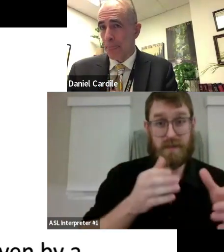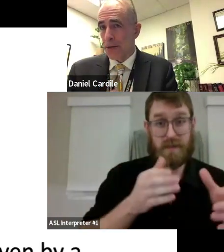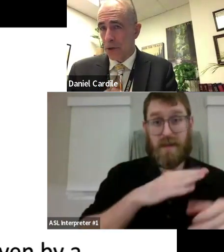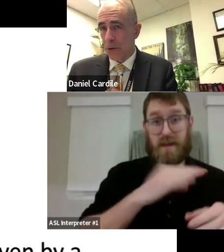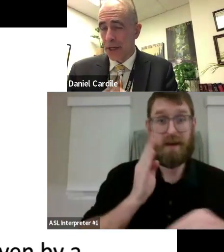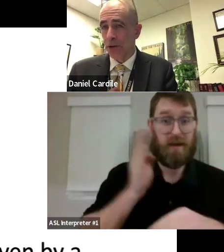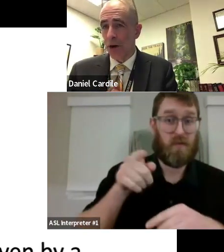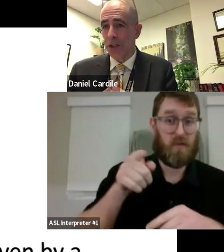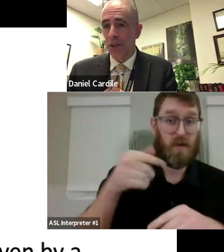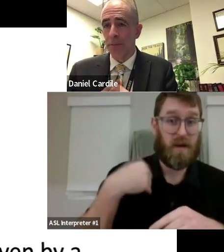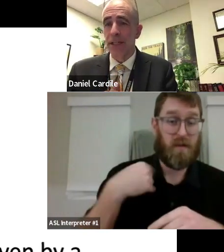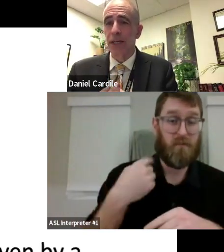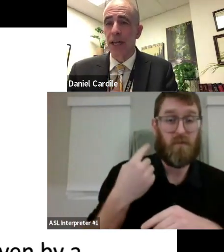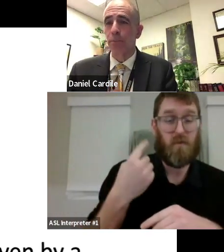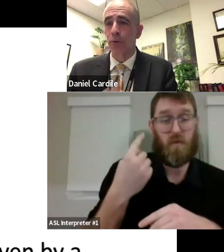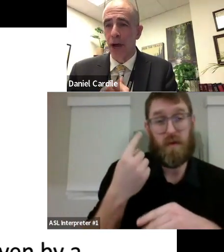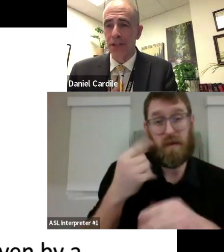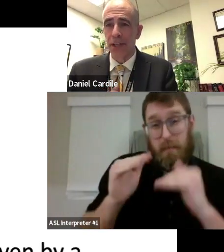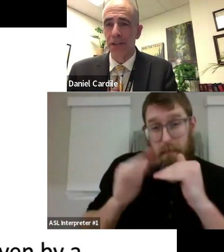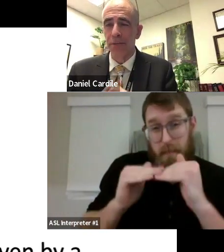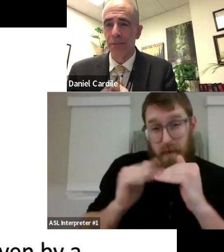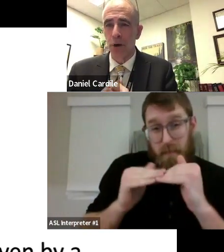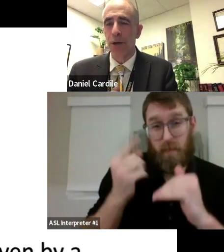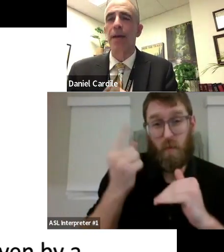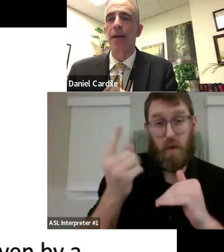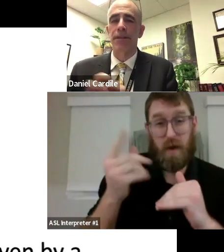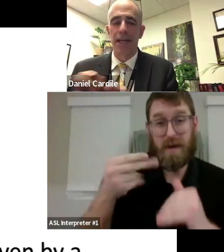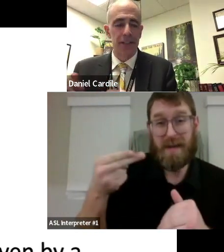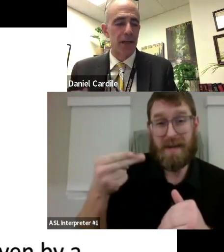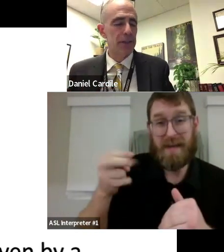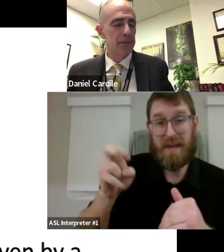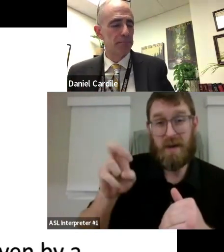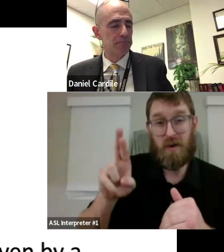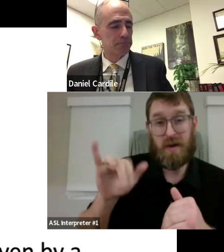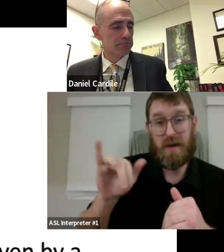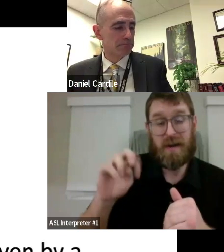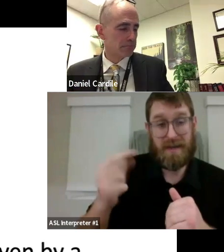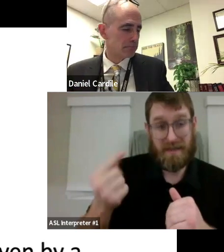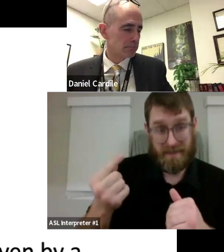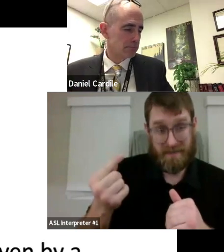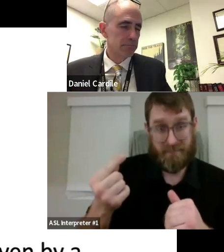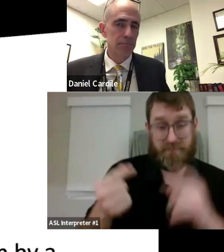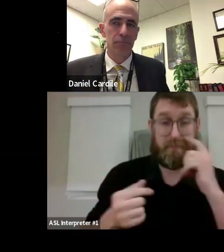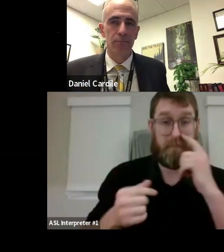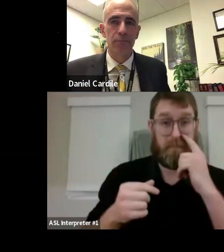hearing. So again, guardianship is a process. Okay, next slide, please.